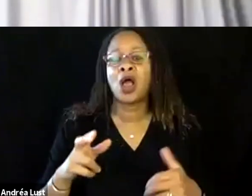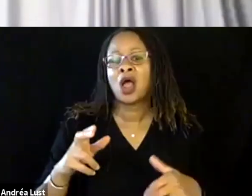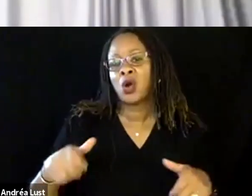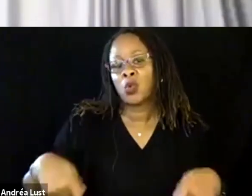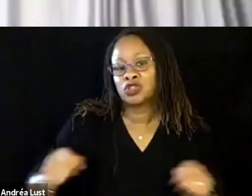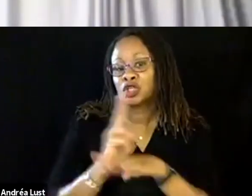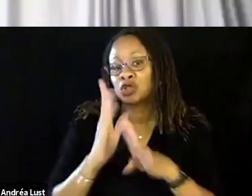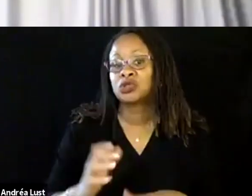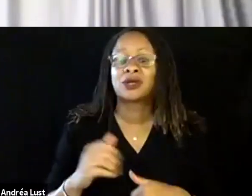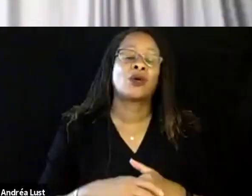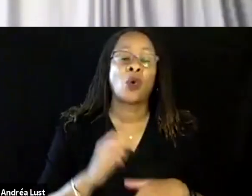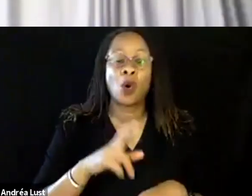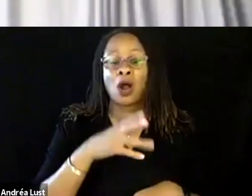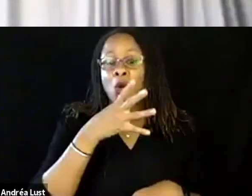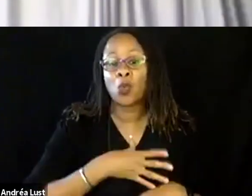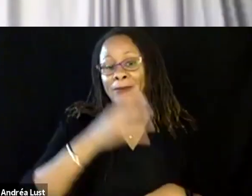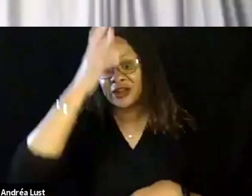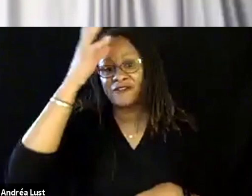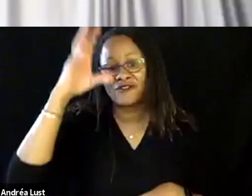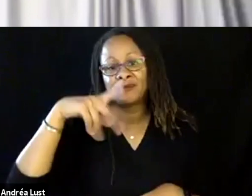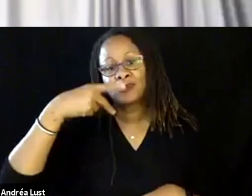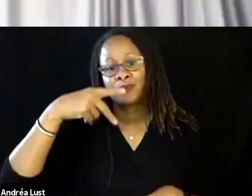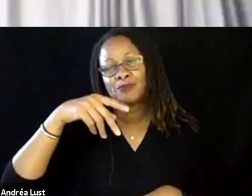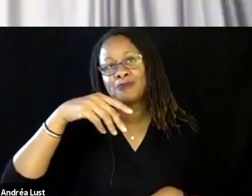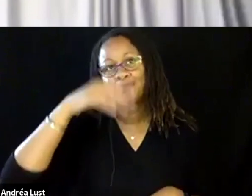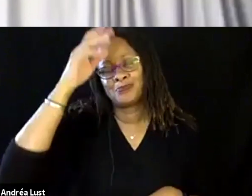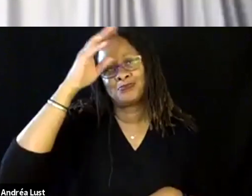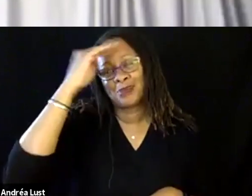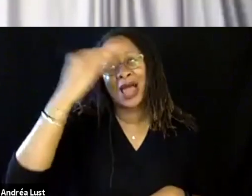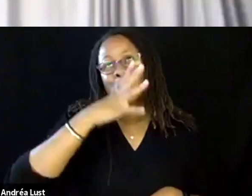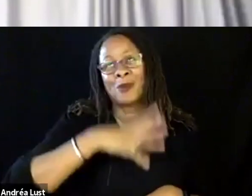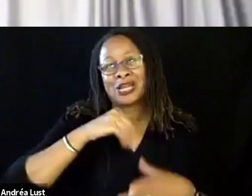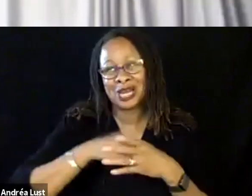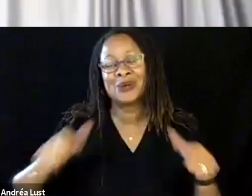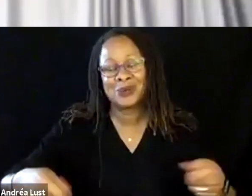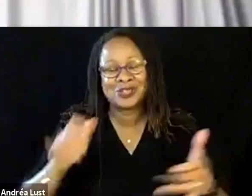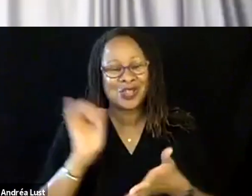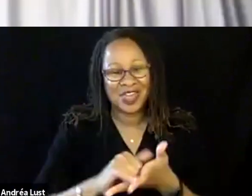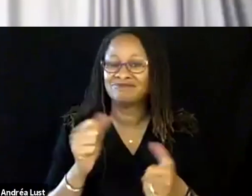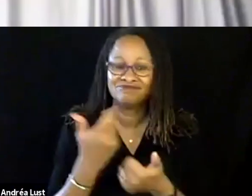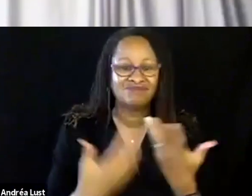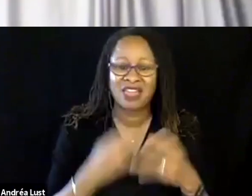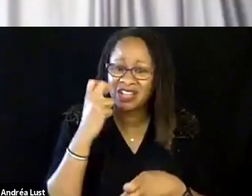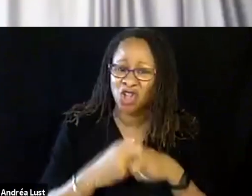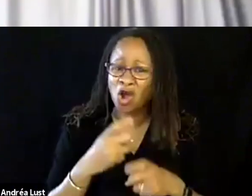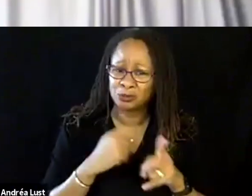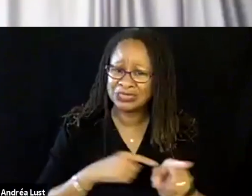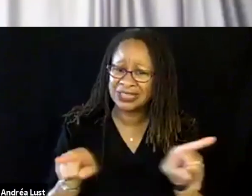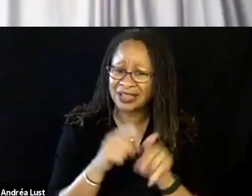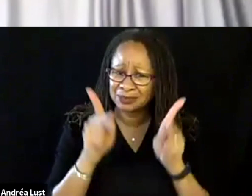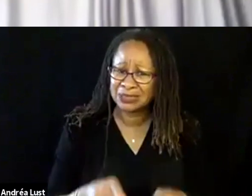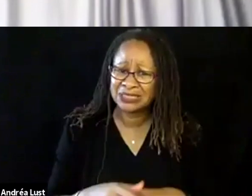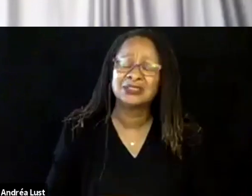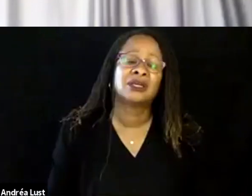the woman of color in a wheelchair, which is far and few between. And so things that I think that